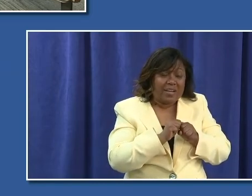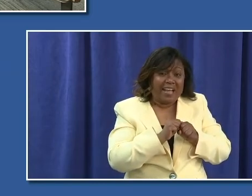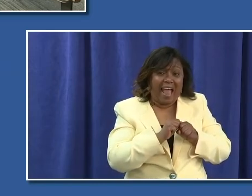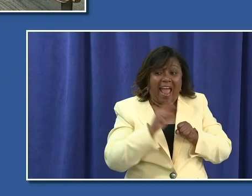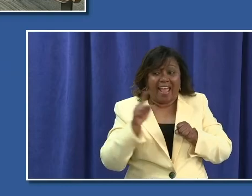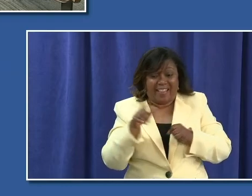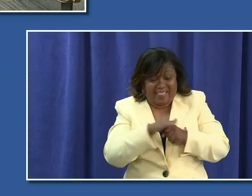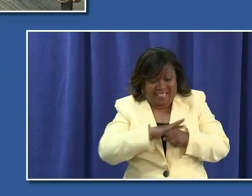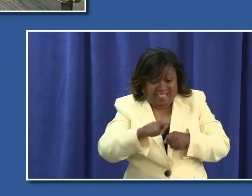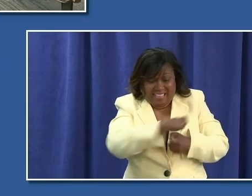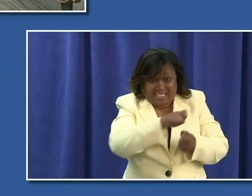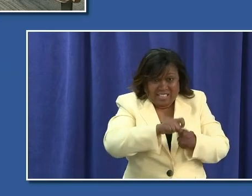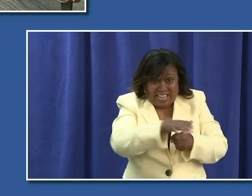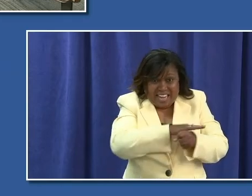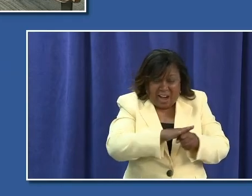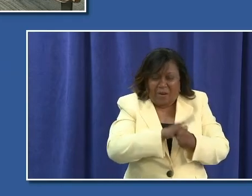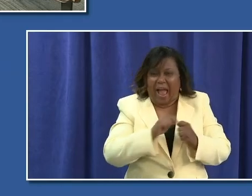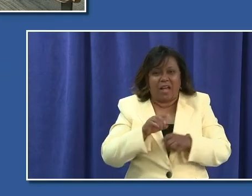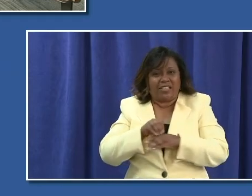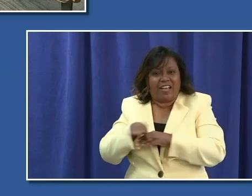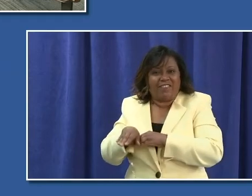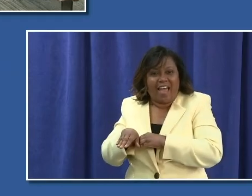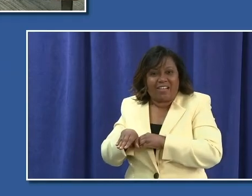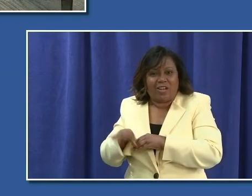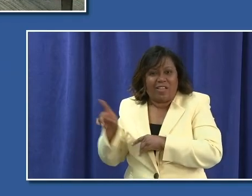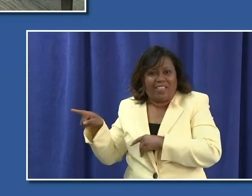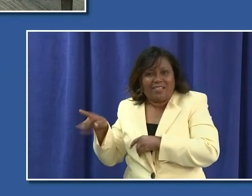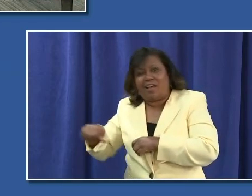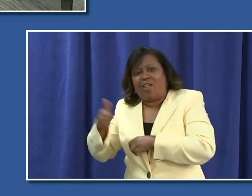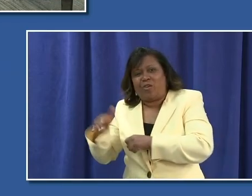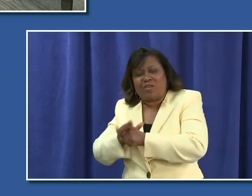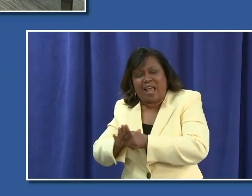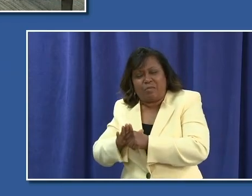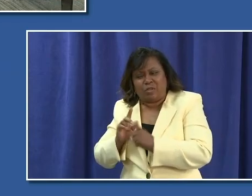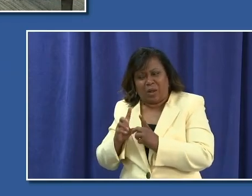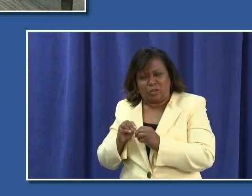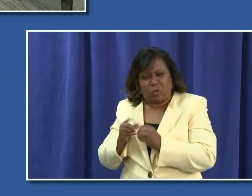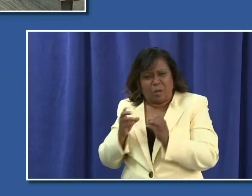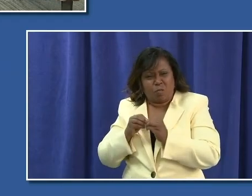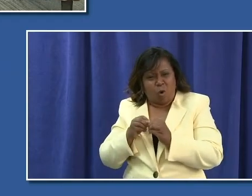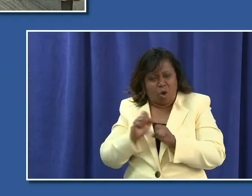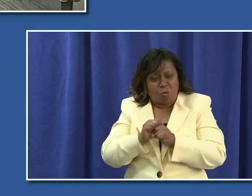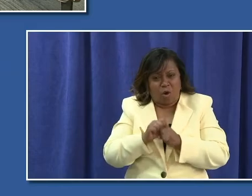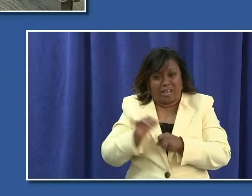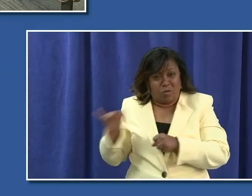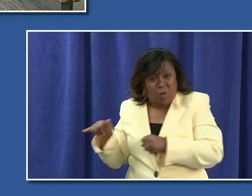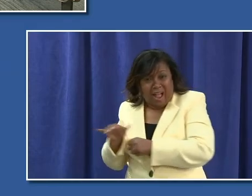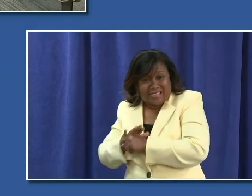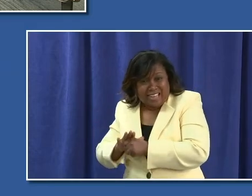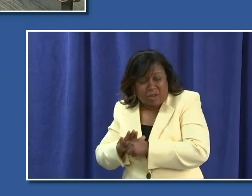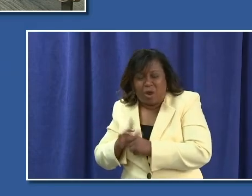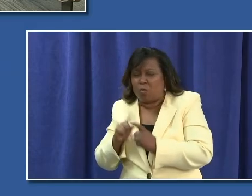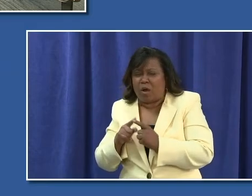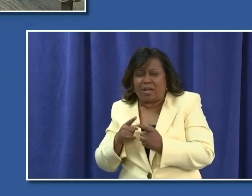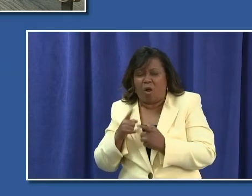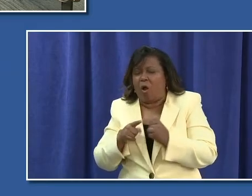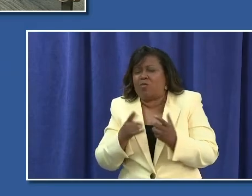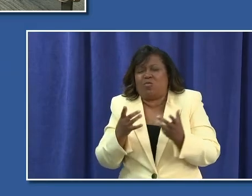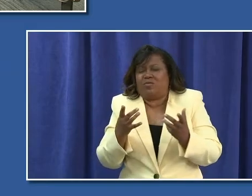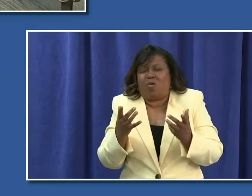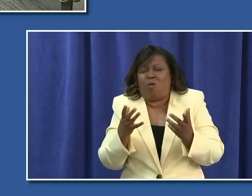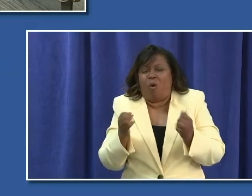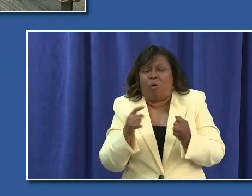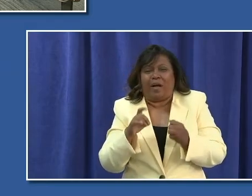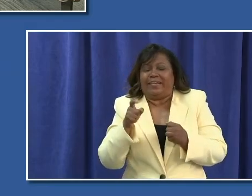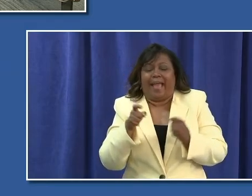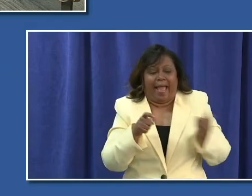X neighborhood, right, how does that affect Y neighborhood? And do I need to do a little bit more work in Y neighborhood, or whatever the case be, or